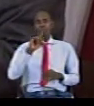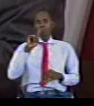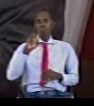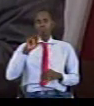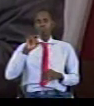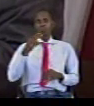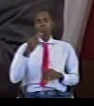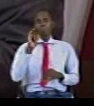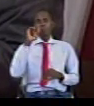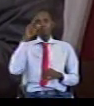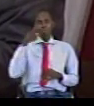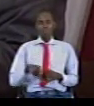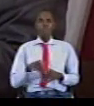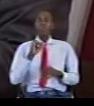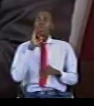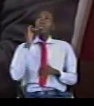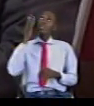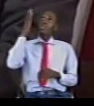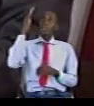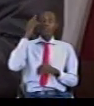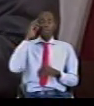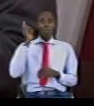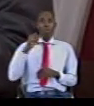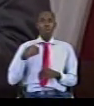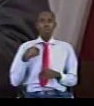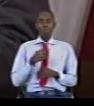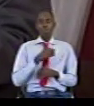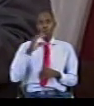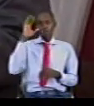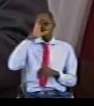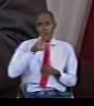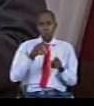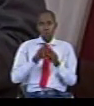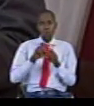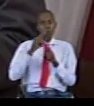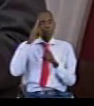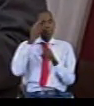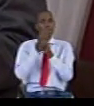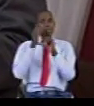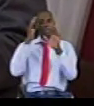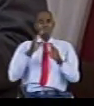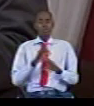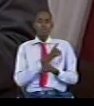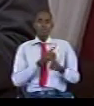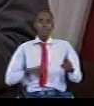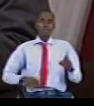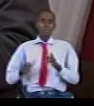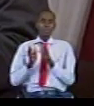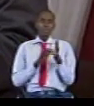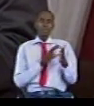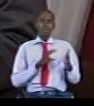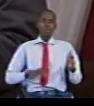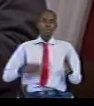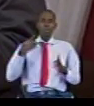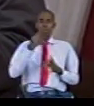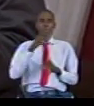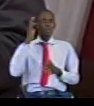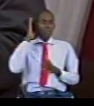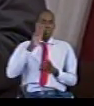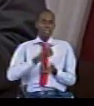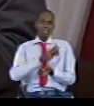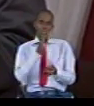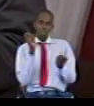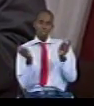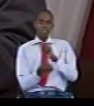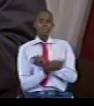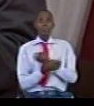whence also we look for the Savior, the Lord Jesus Christ, who shall change our vile body, that it may